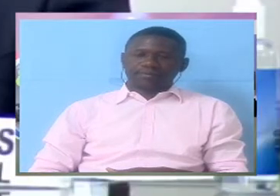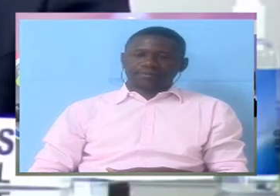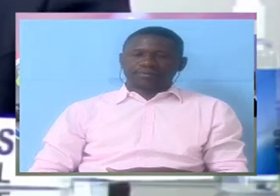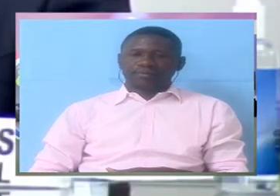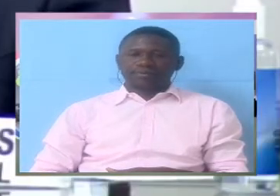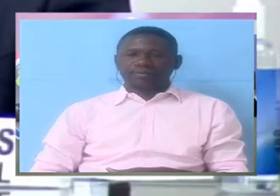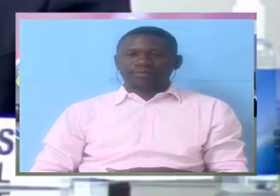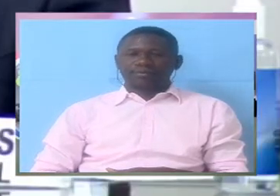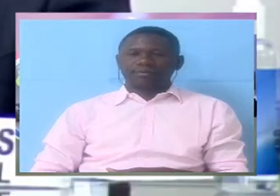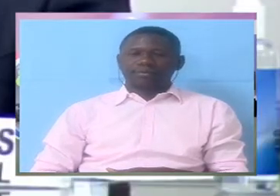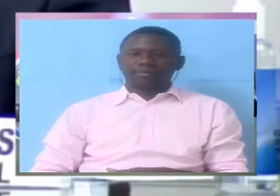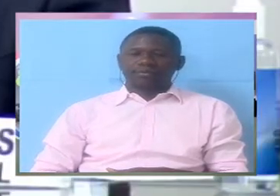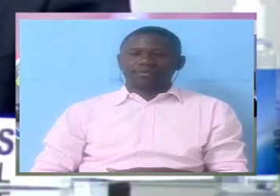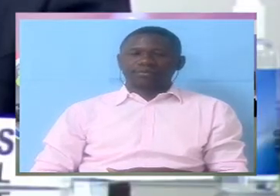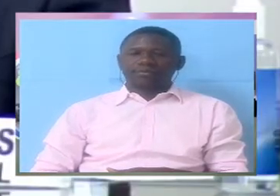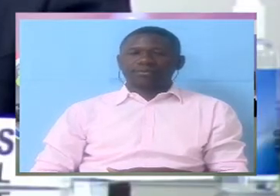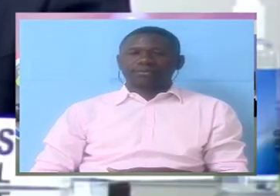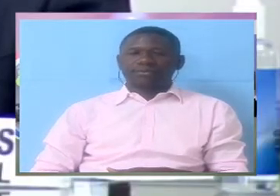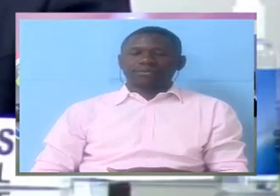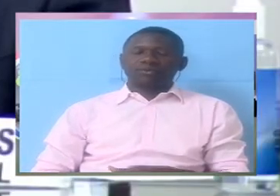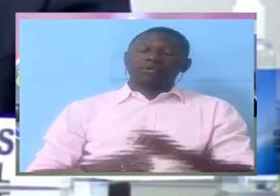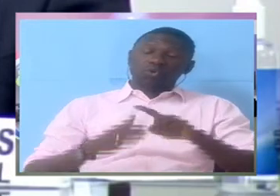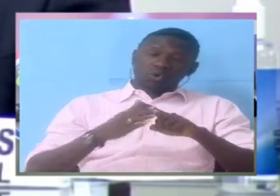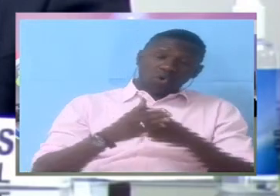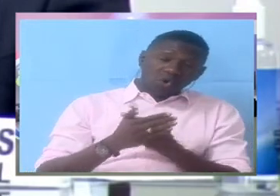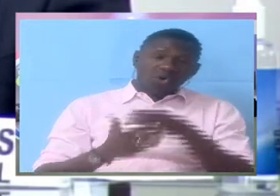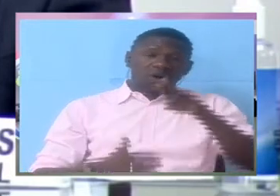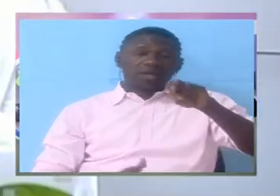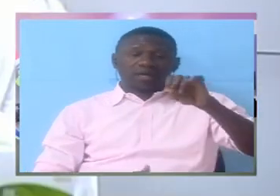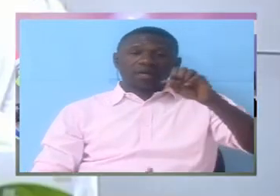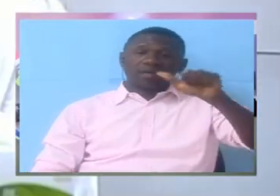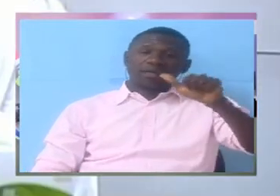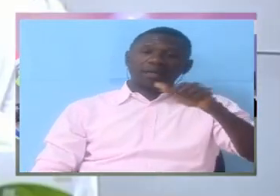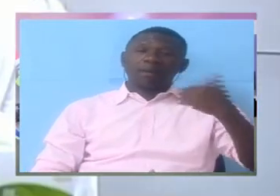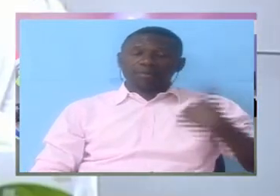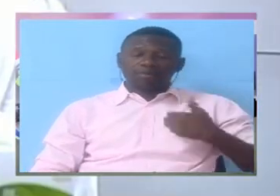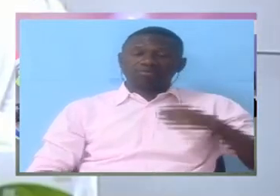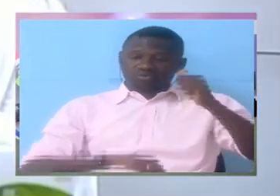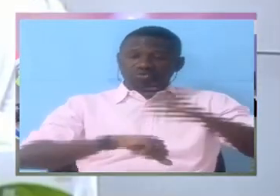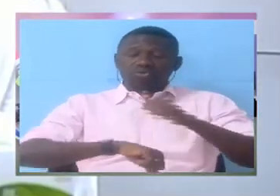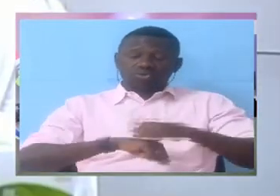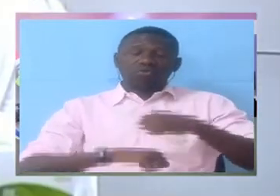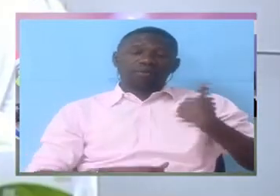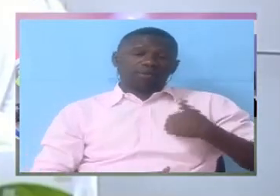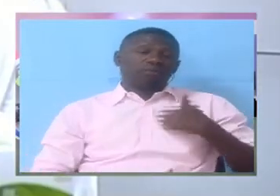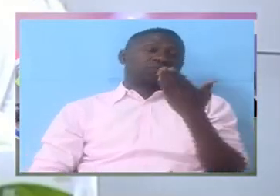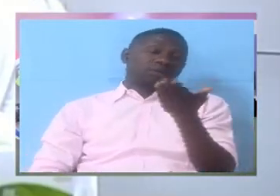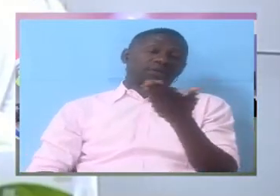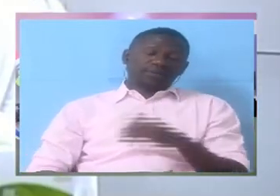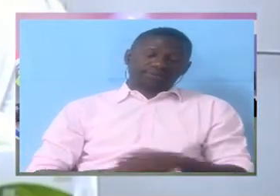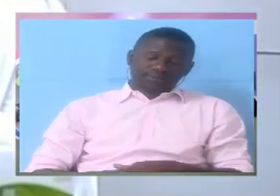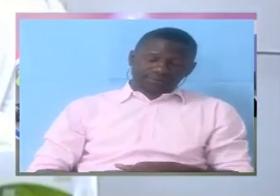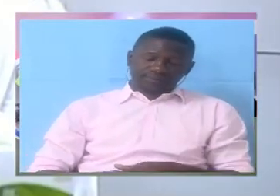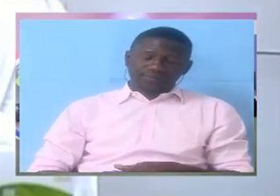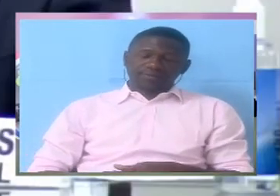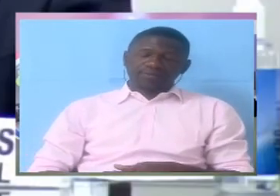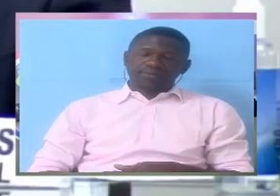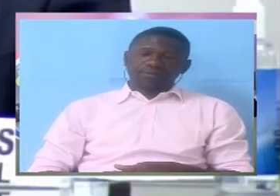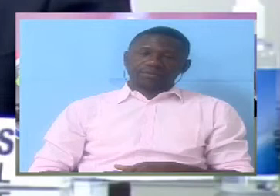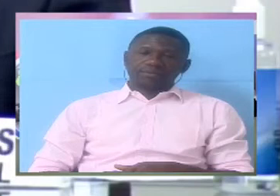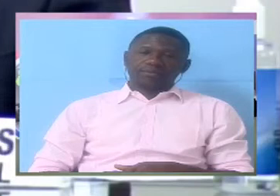or in the hands of NIA officers. Waranto NIA do gulal bulo kono. And on this particular one,